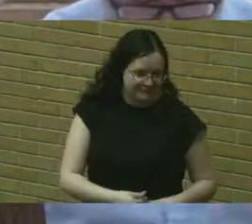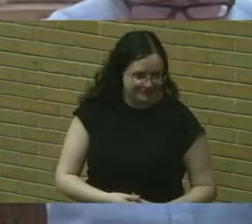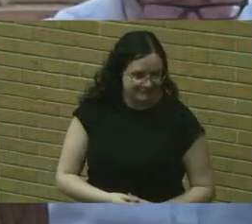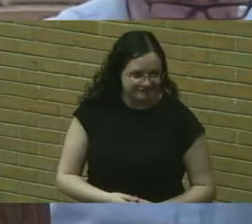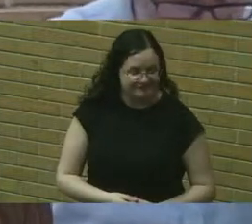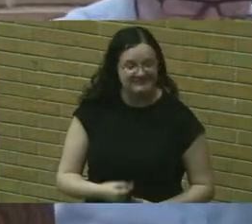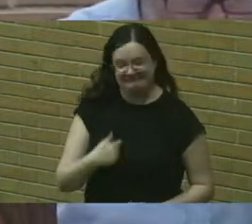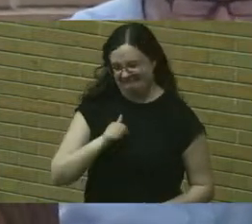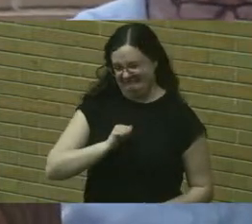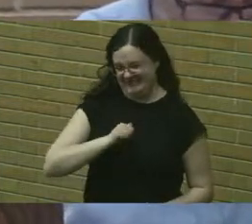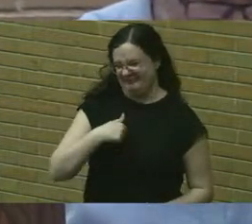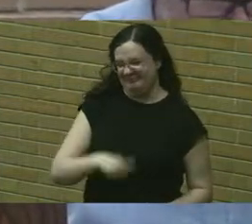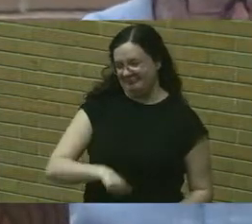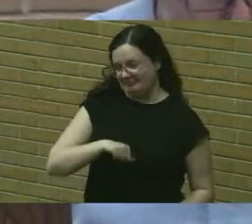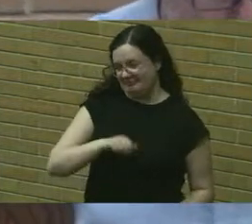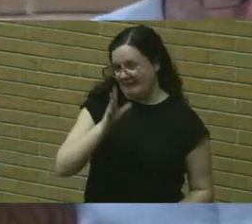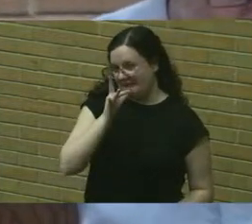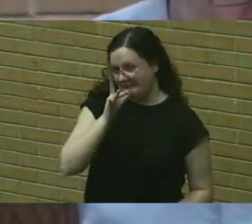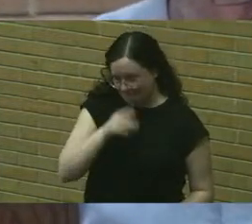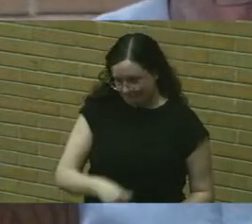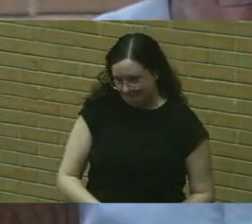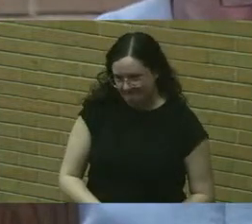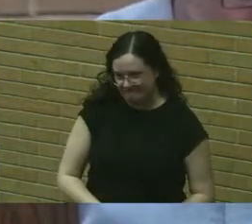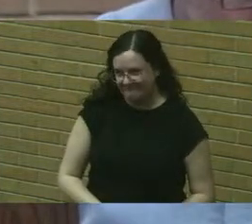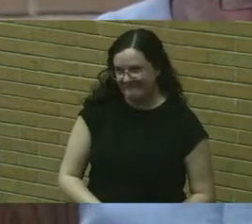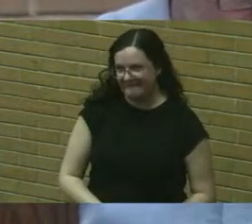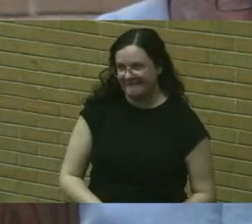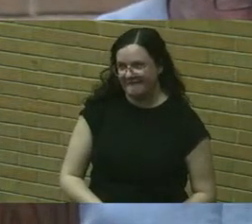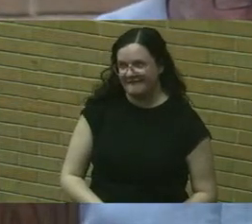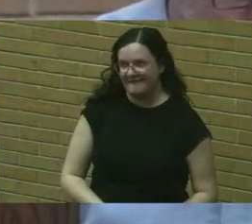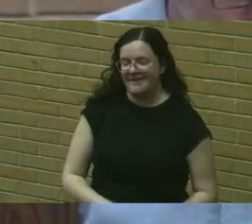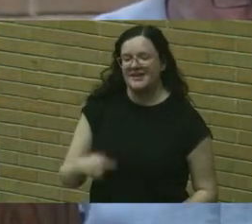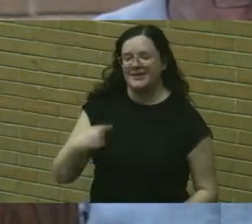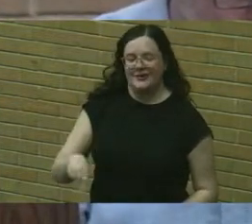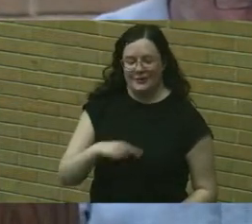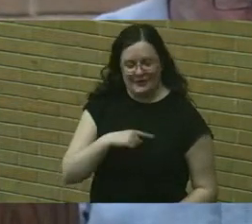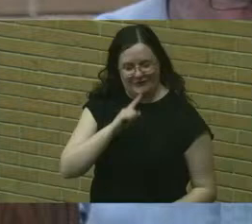mom. We're invested with our heart and our soul